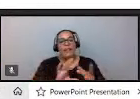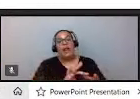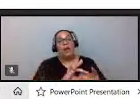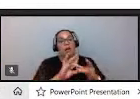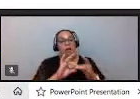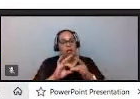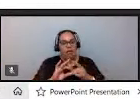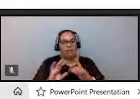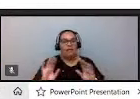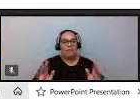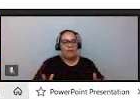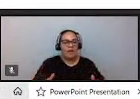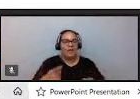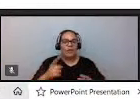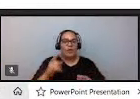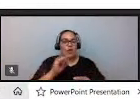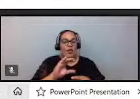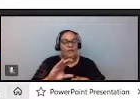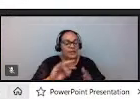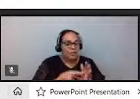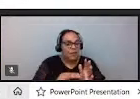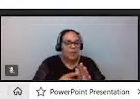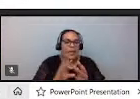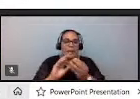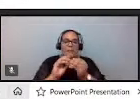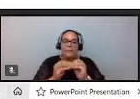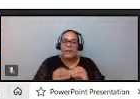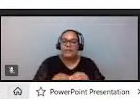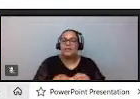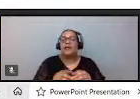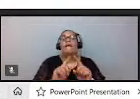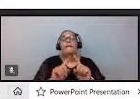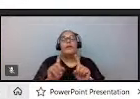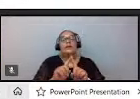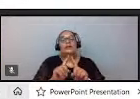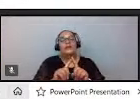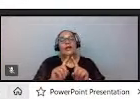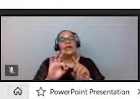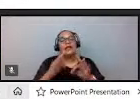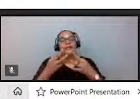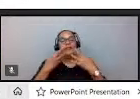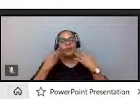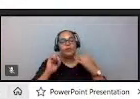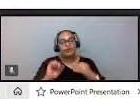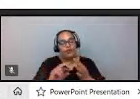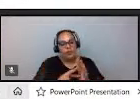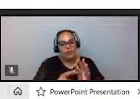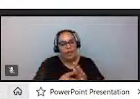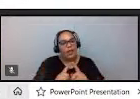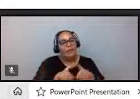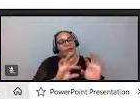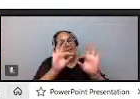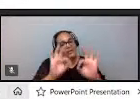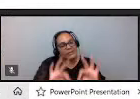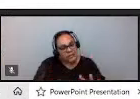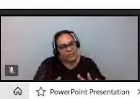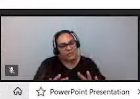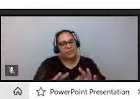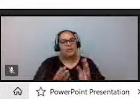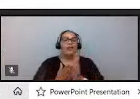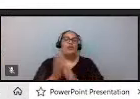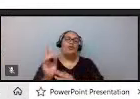itself not only in terms of its investment plans the maintenance there too refurbishment plans um these are then taken